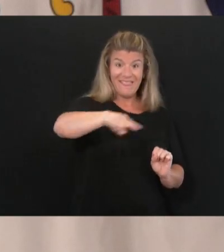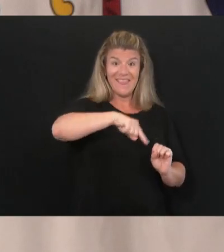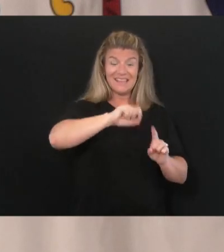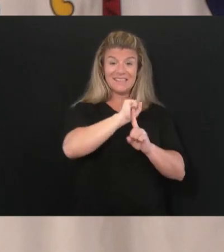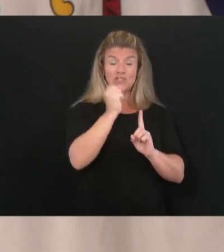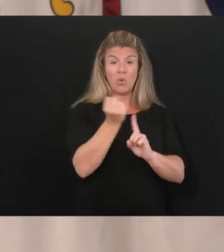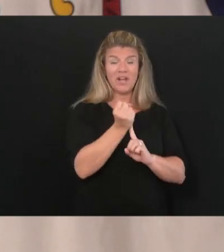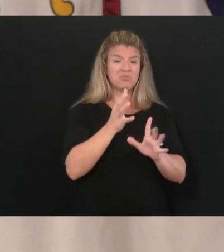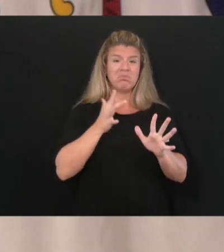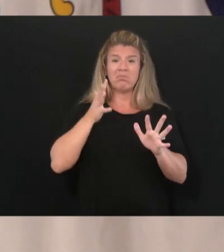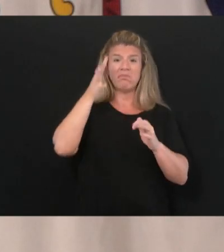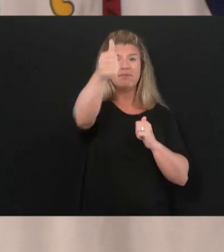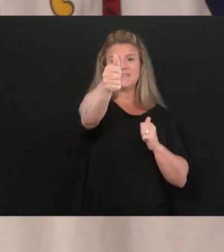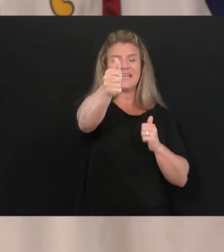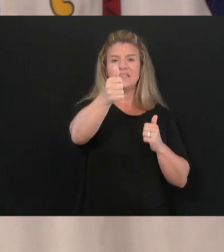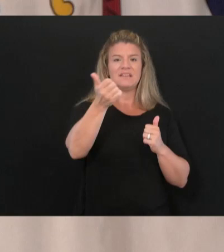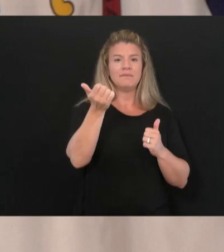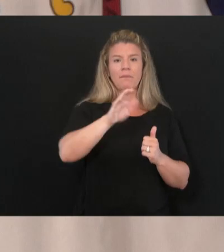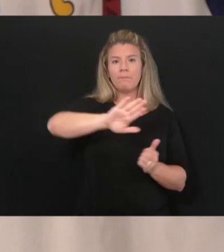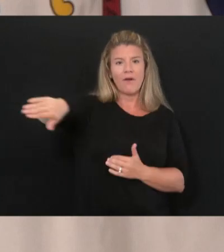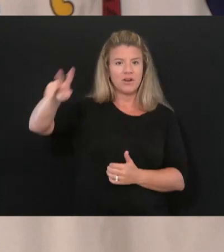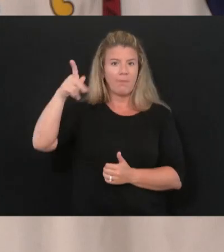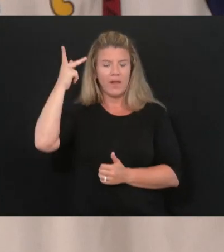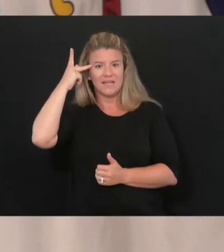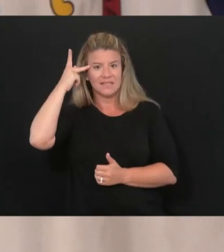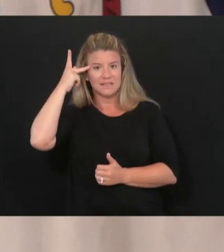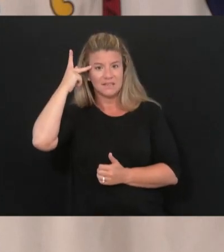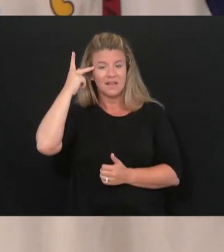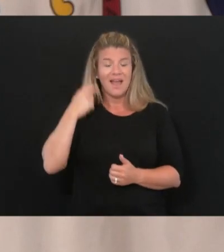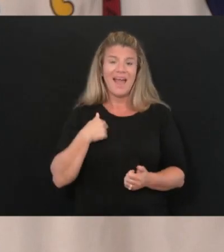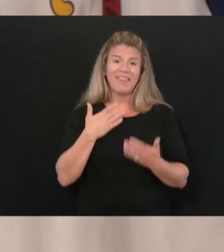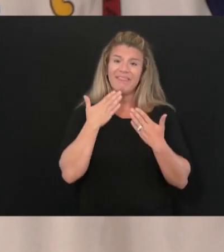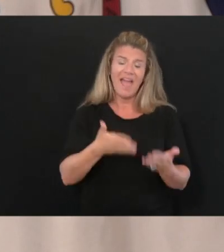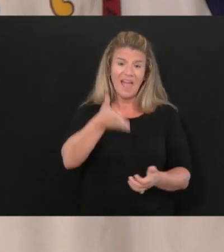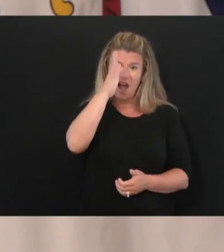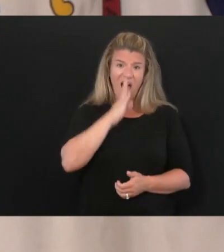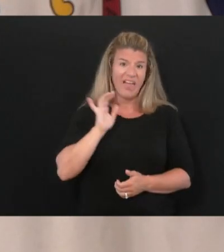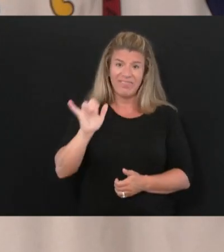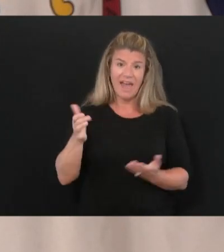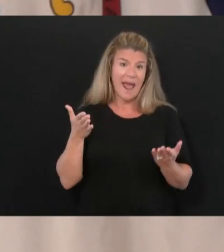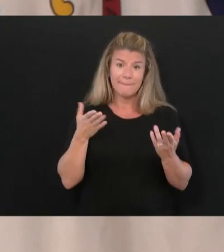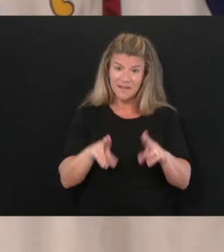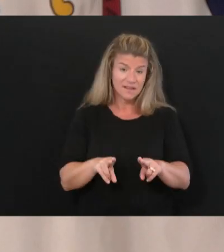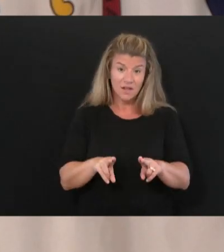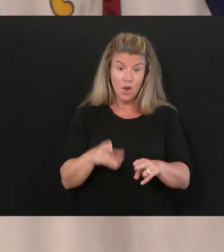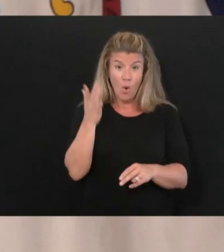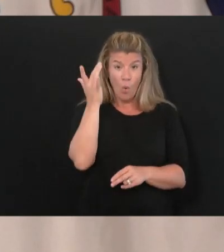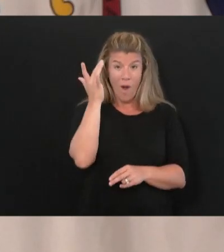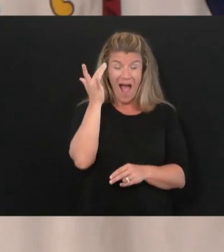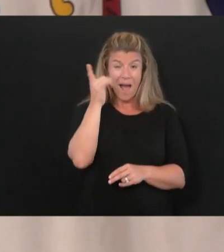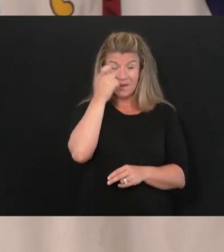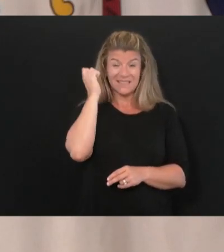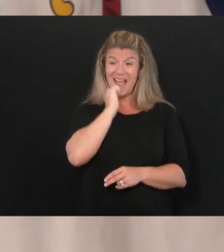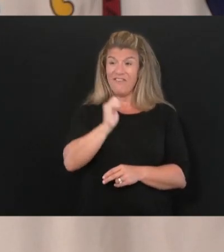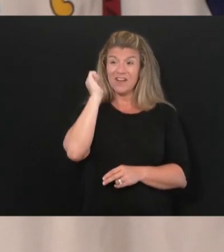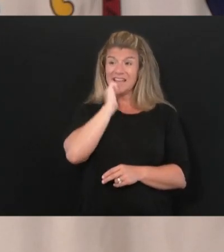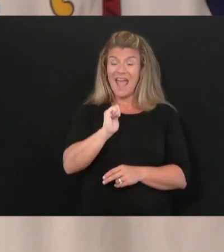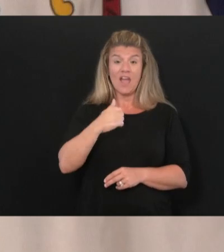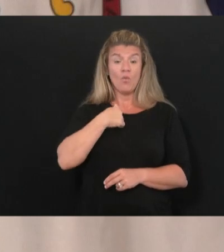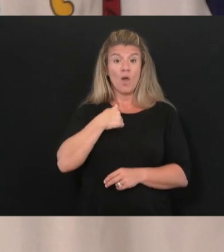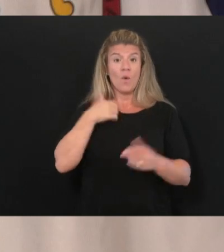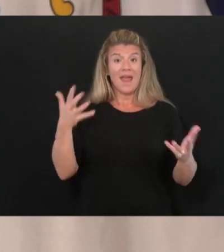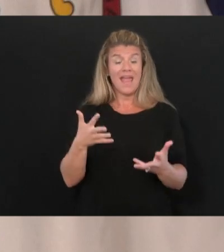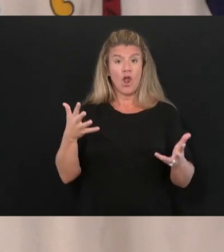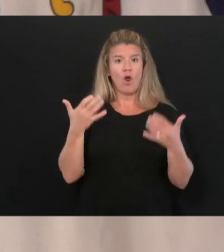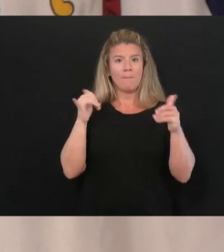anything whatsoever to do with politics, and thank God it did, because at the end of the day, if we were in here playing